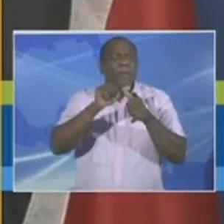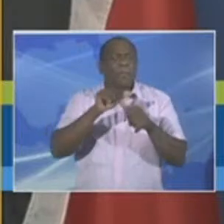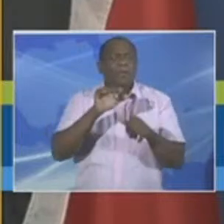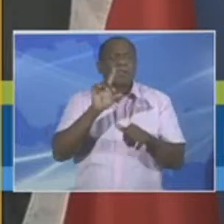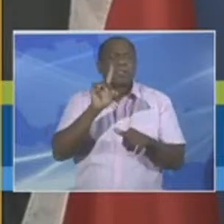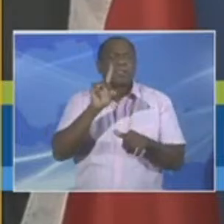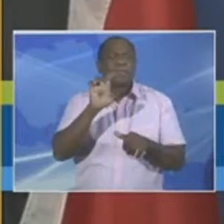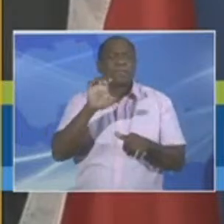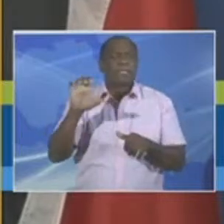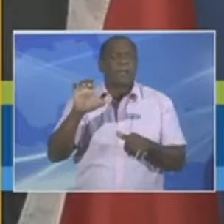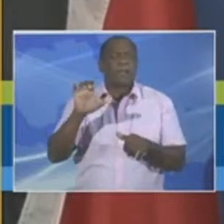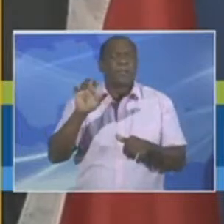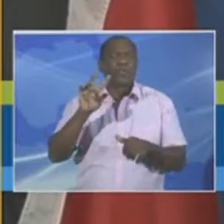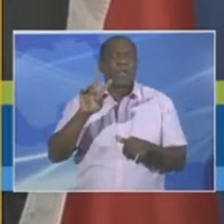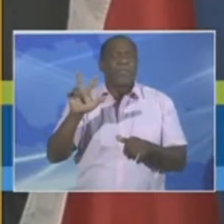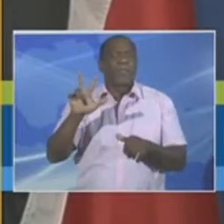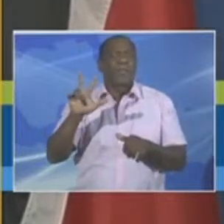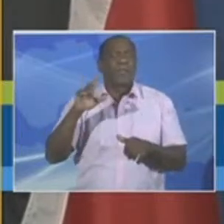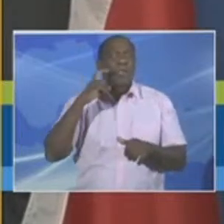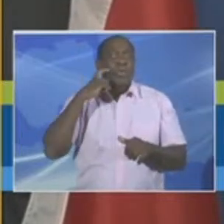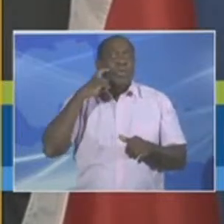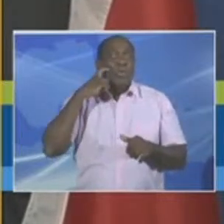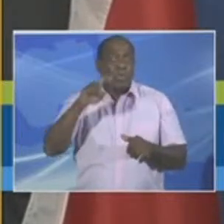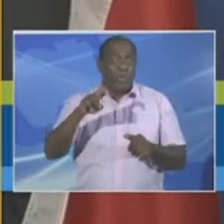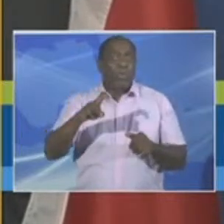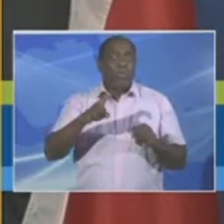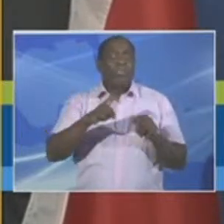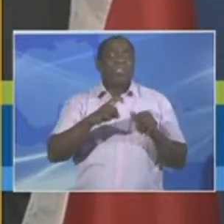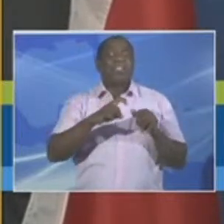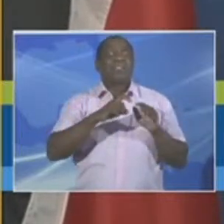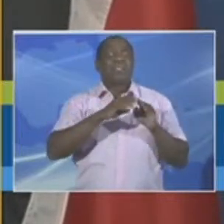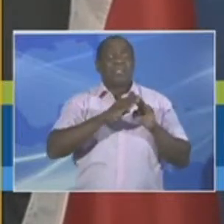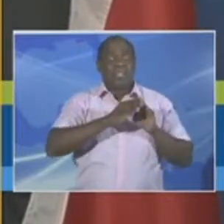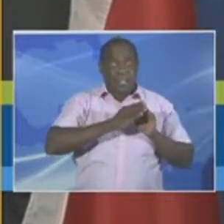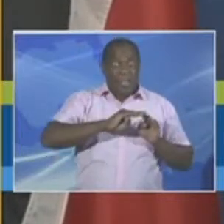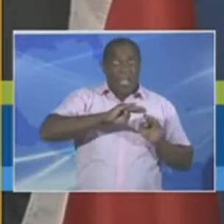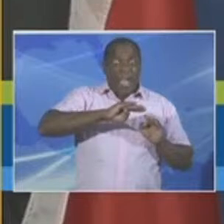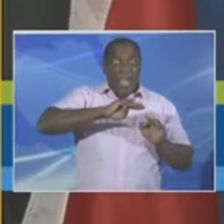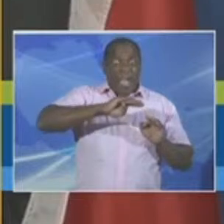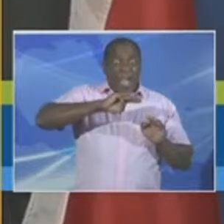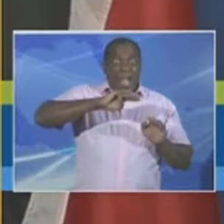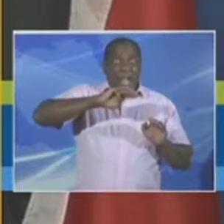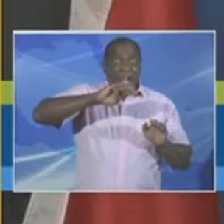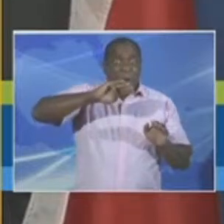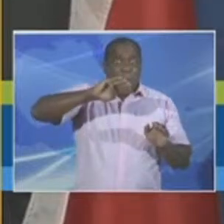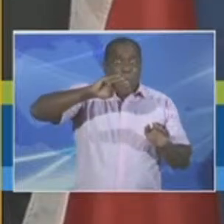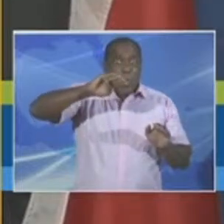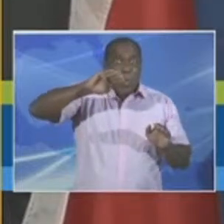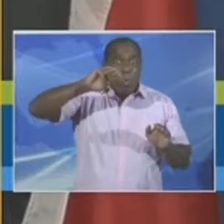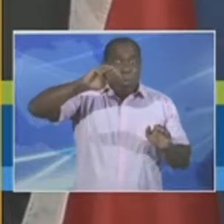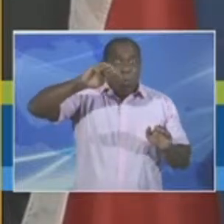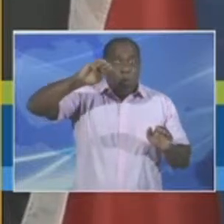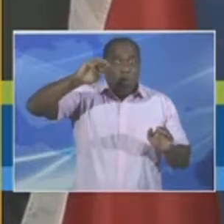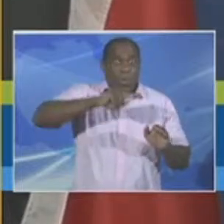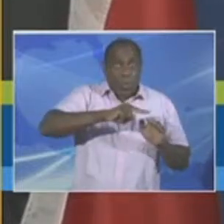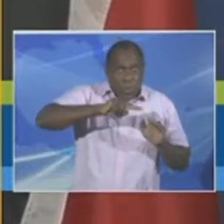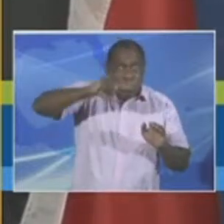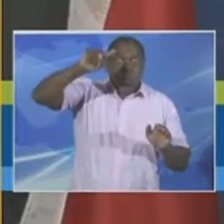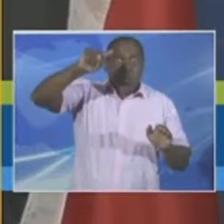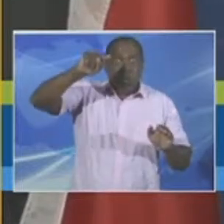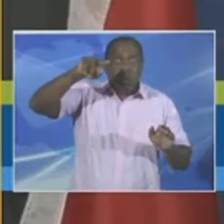the projections and the curves showed that we would be accelerating upwards to